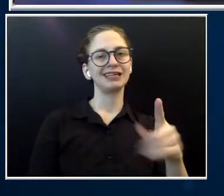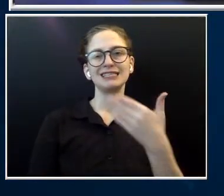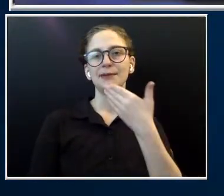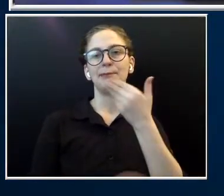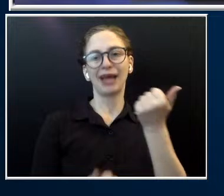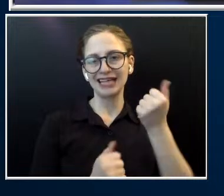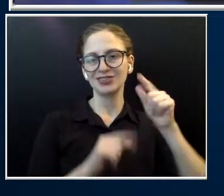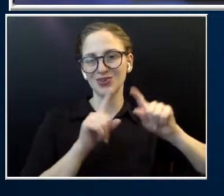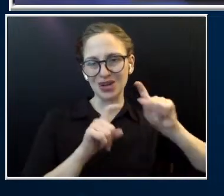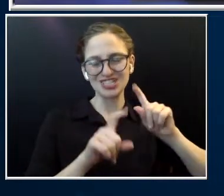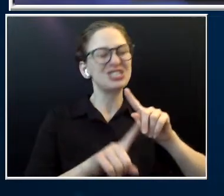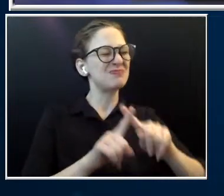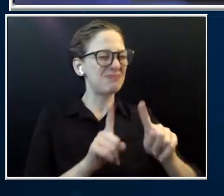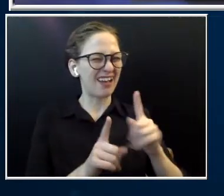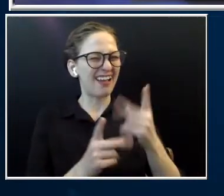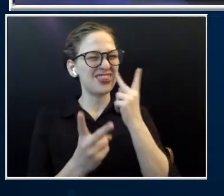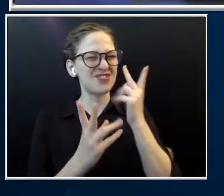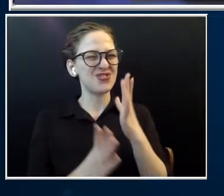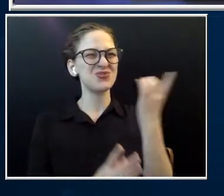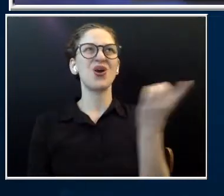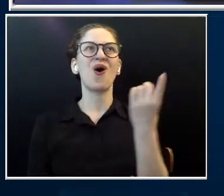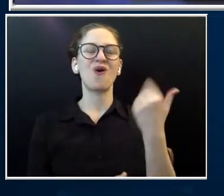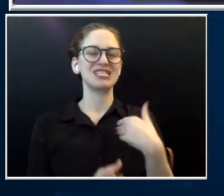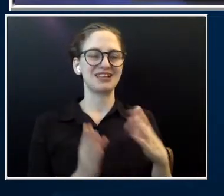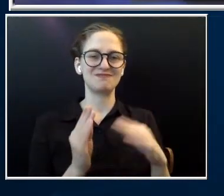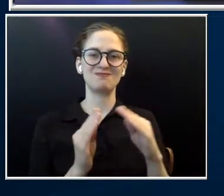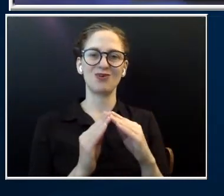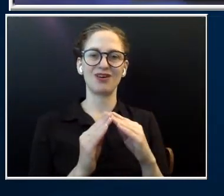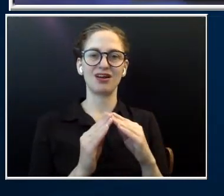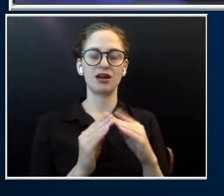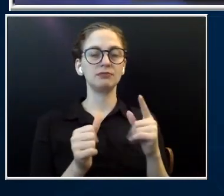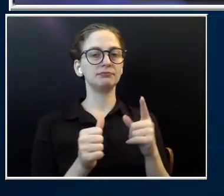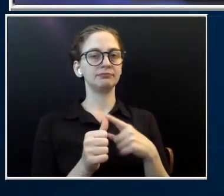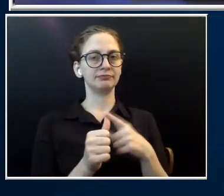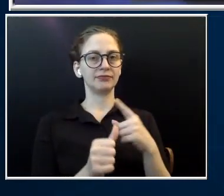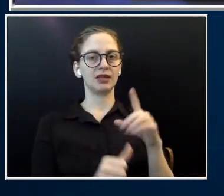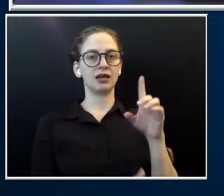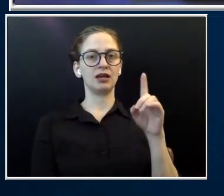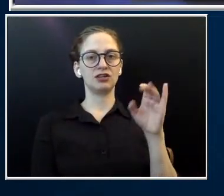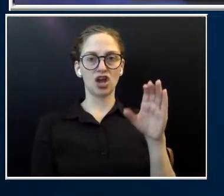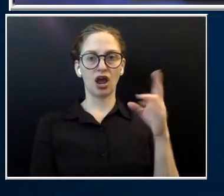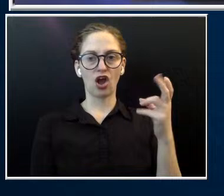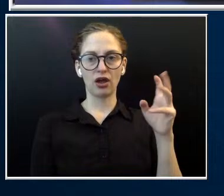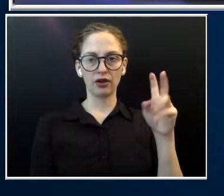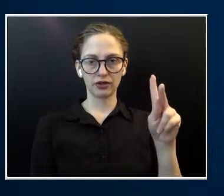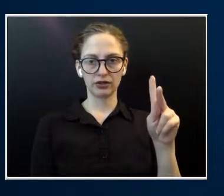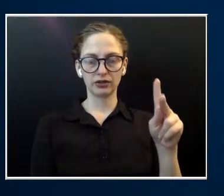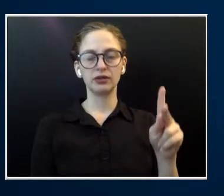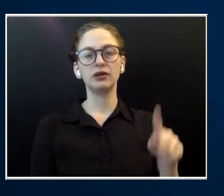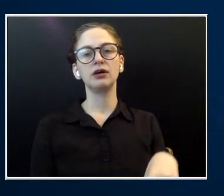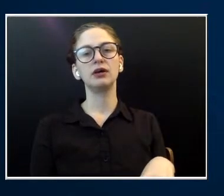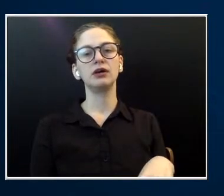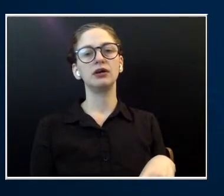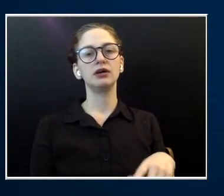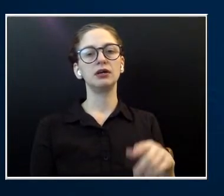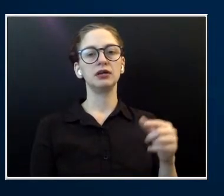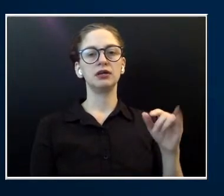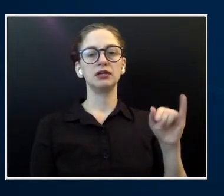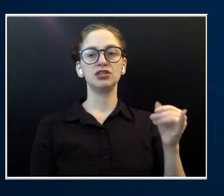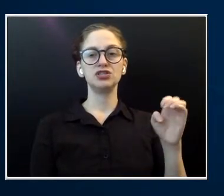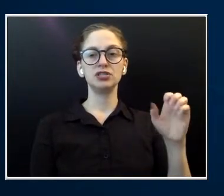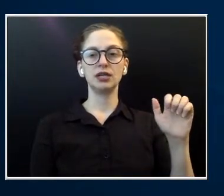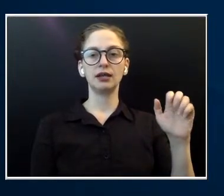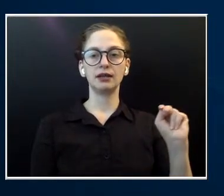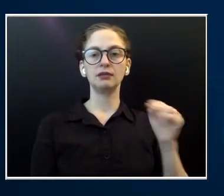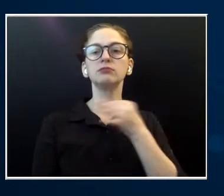have more, and they're wonderful. We do need to start with Doc Hawk for one. Jean is asking, I have a question. Is